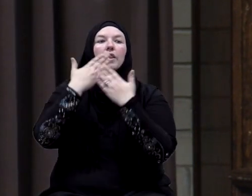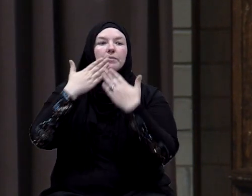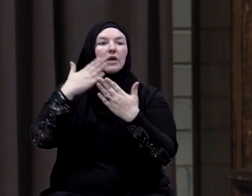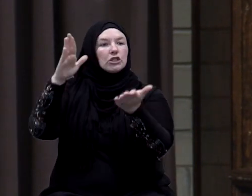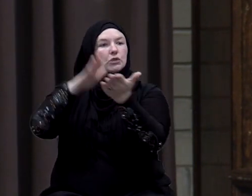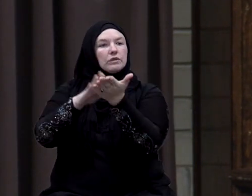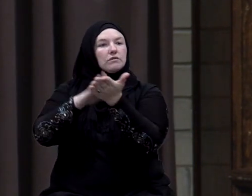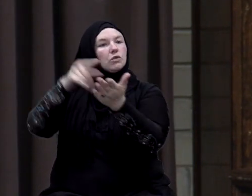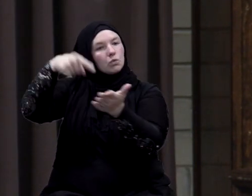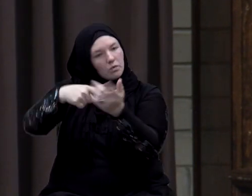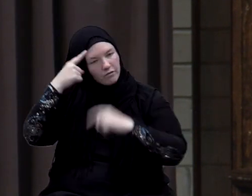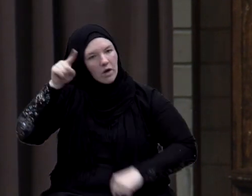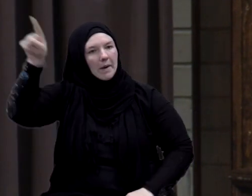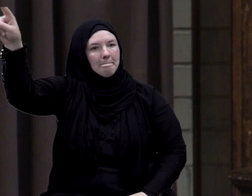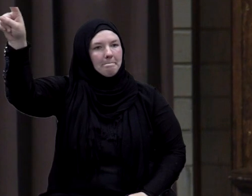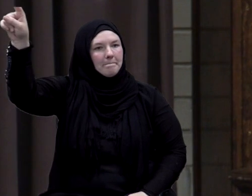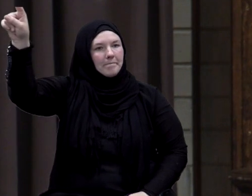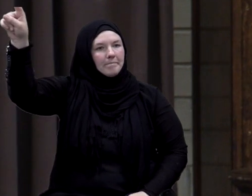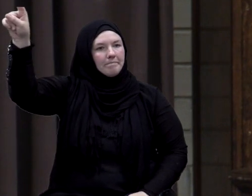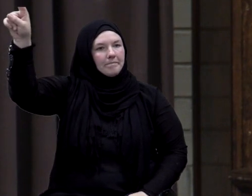say Rabbil Alameen,